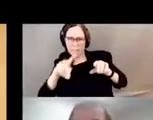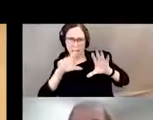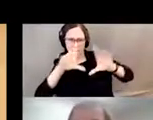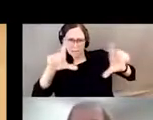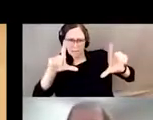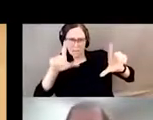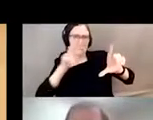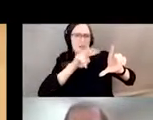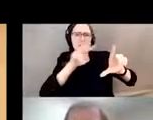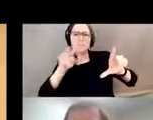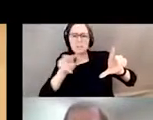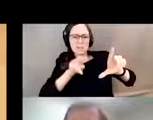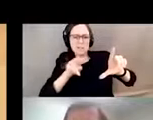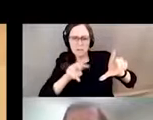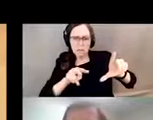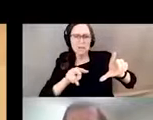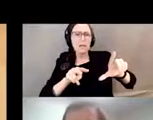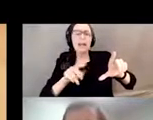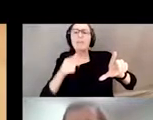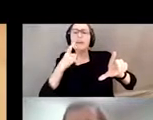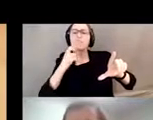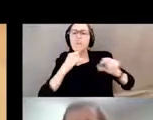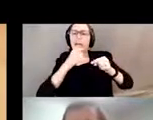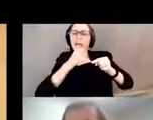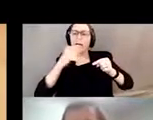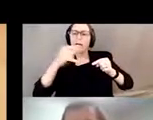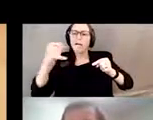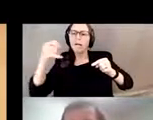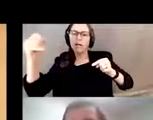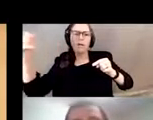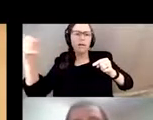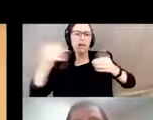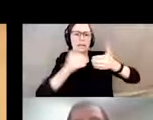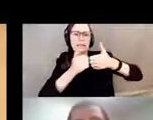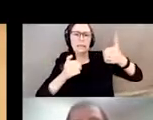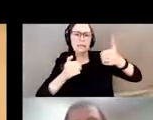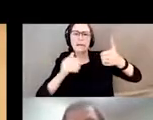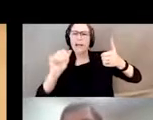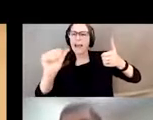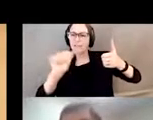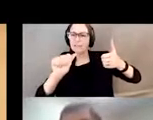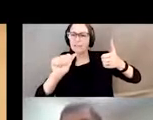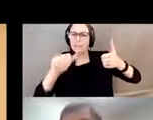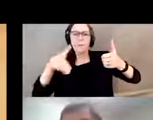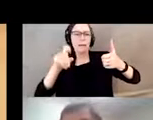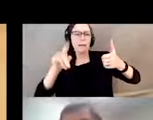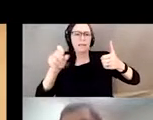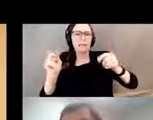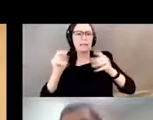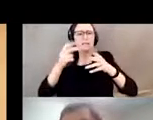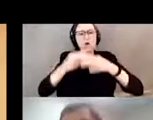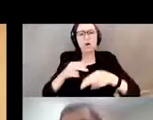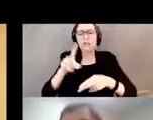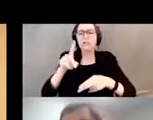going through, the dashed red line that you see separate Afghanistan and Pakistan, This is called the Durad Line.